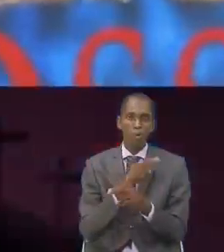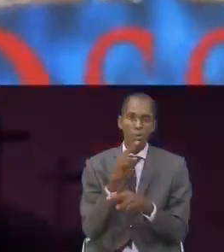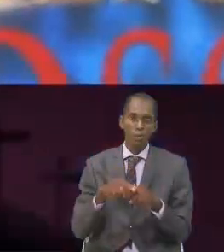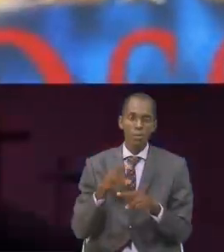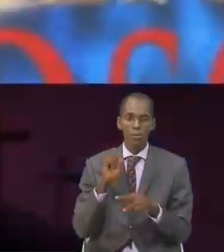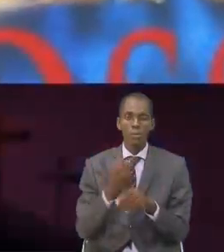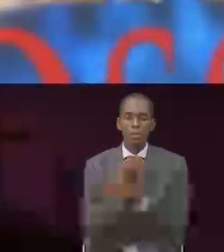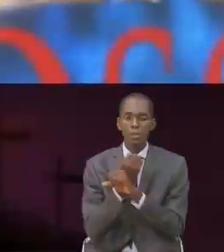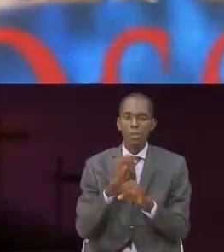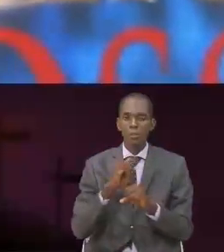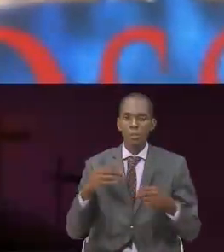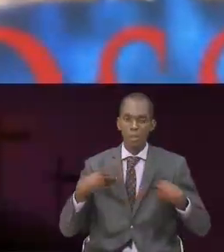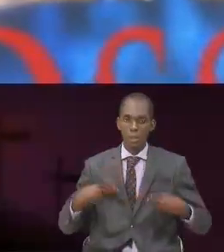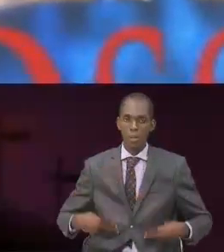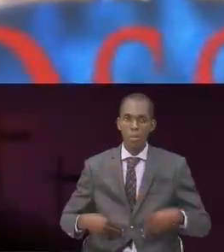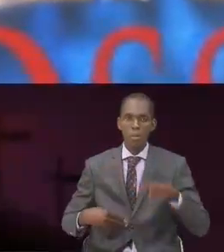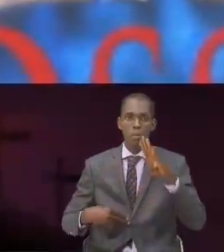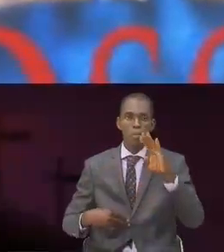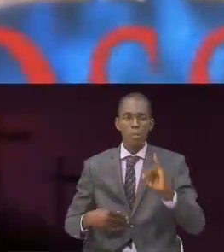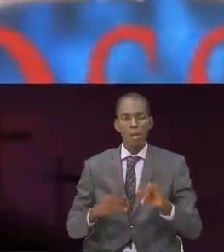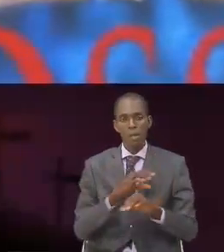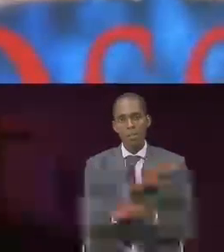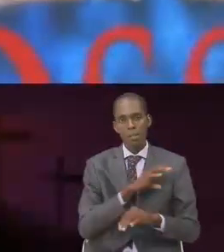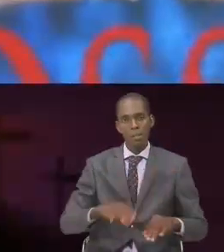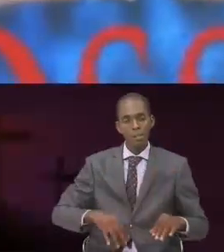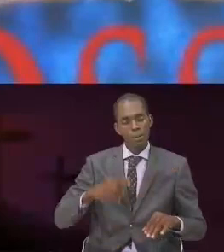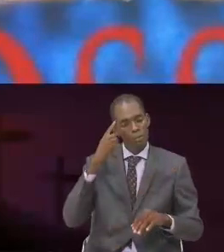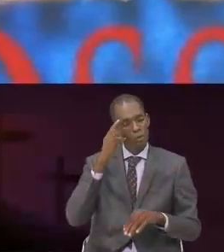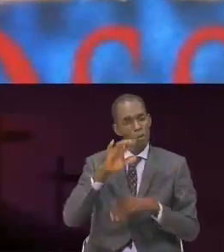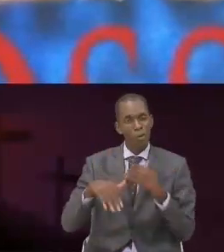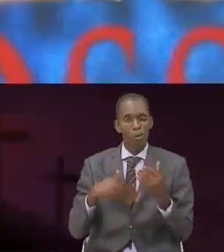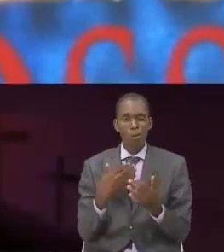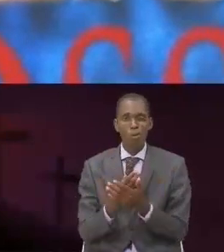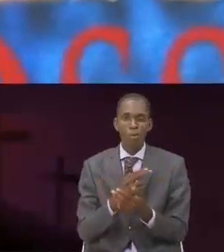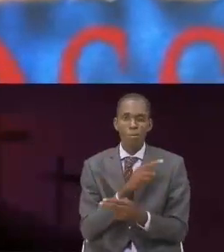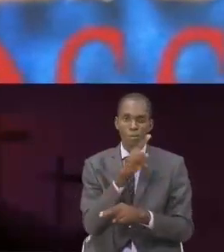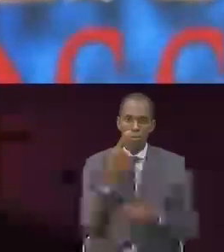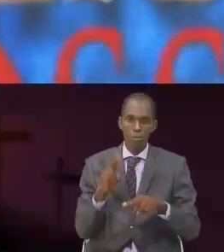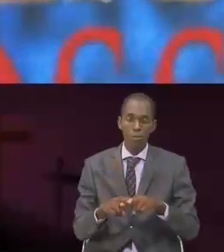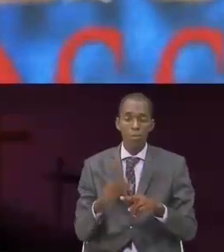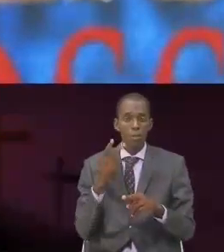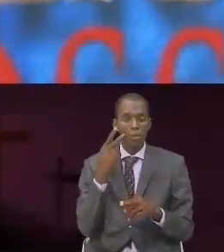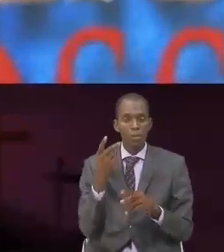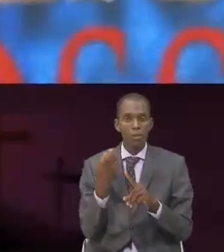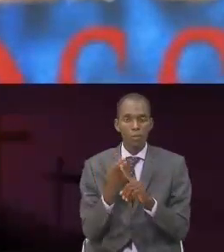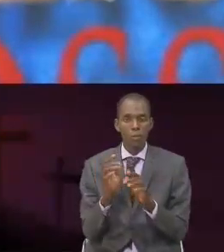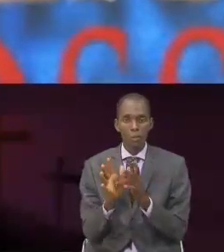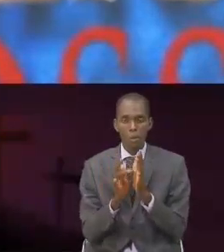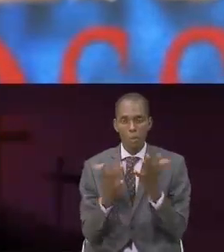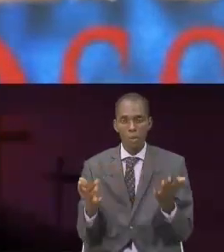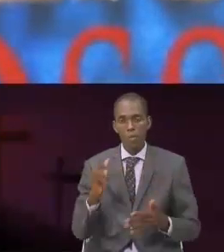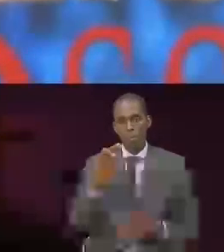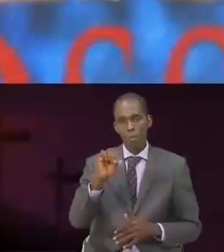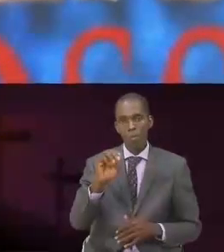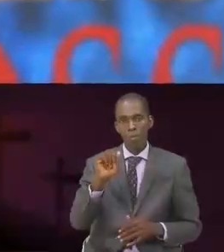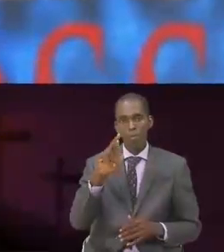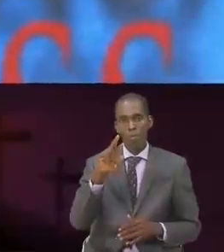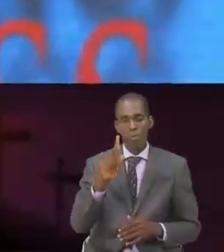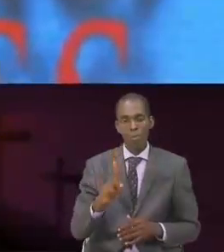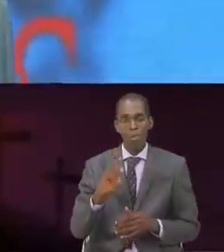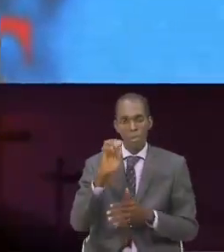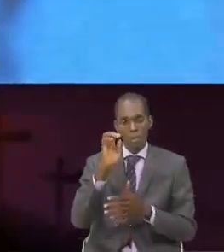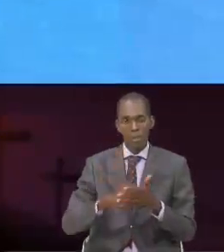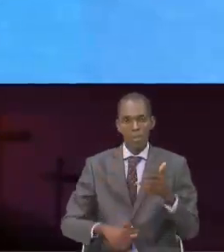by Christ for all nations. Saving health by Christ for all nations. Look